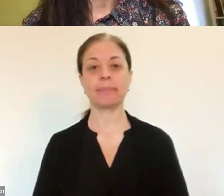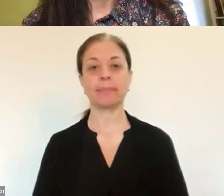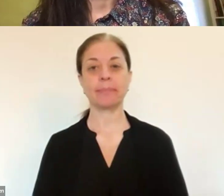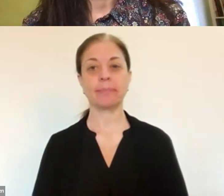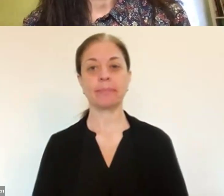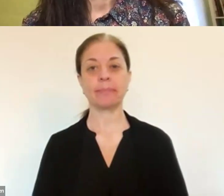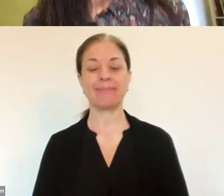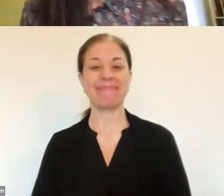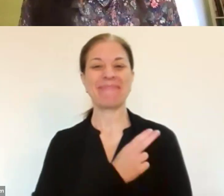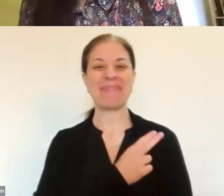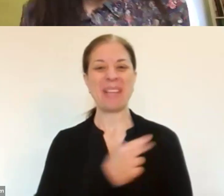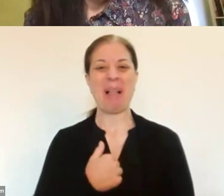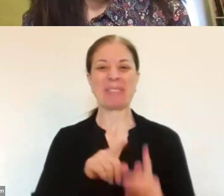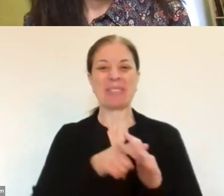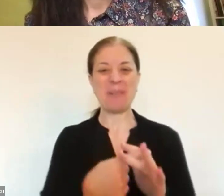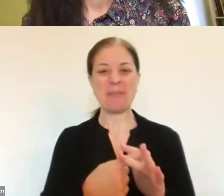Yeah, I'll start.